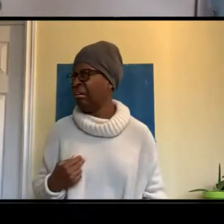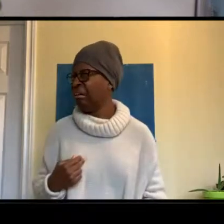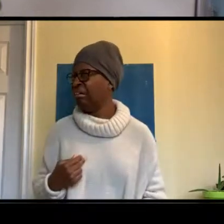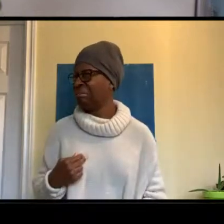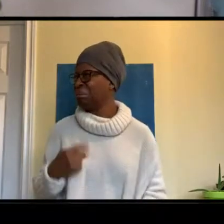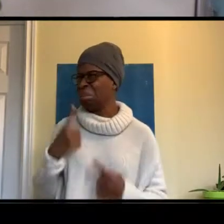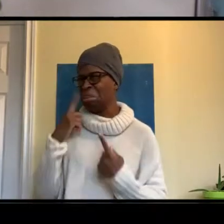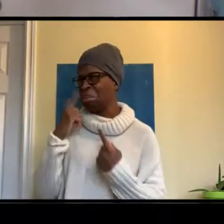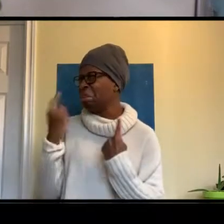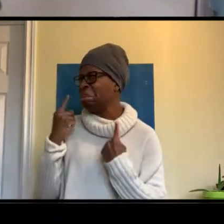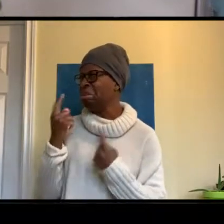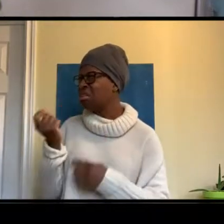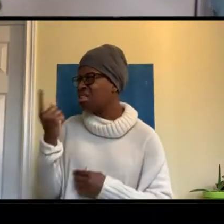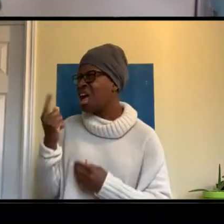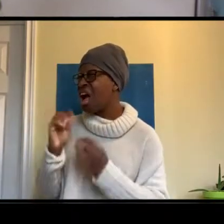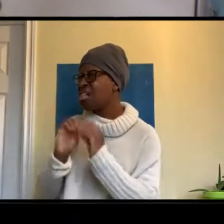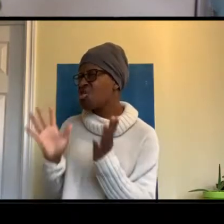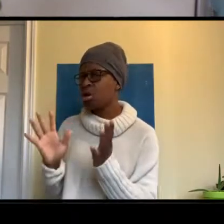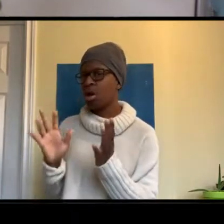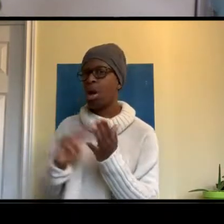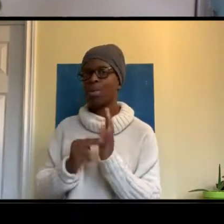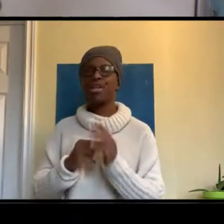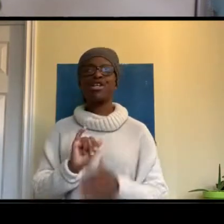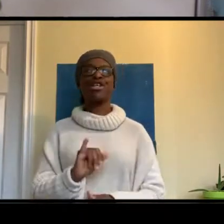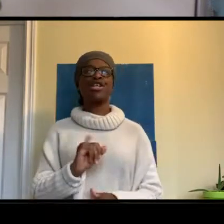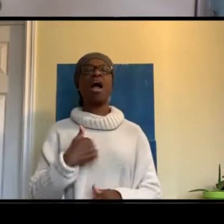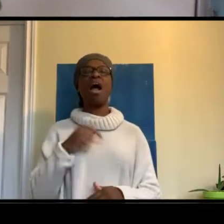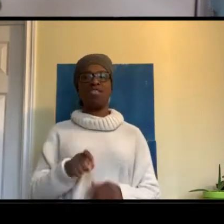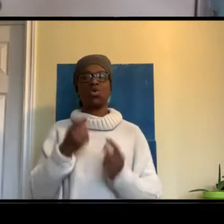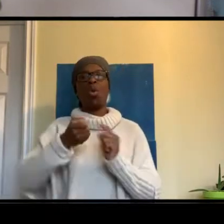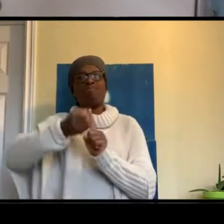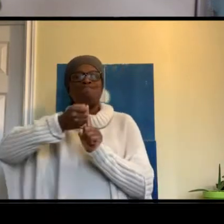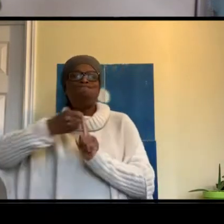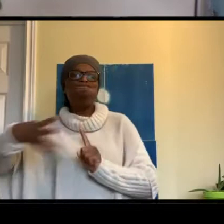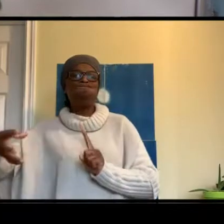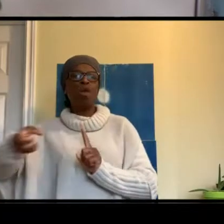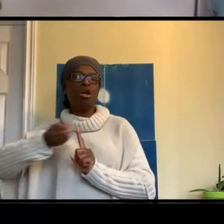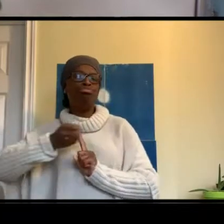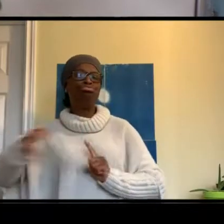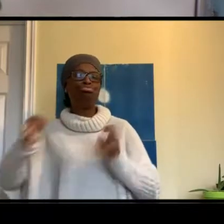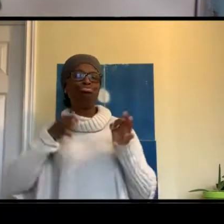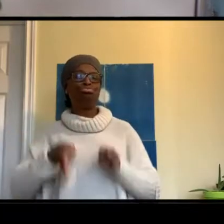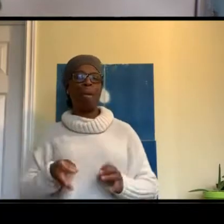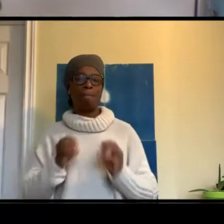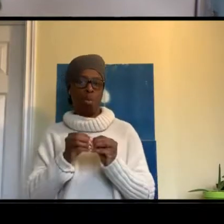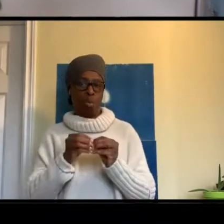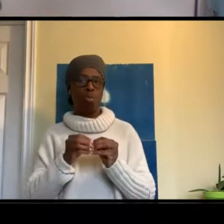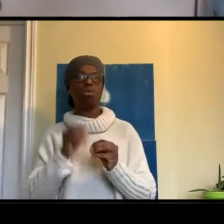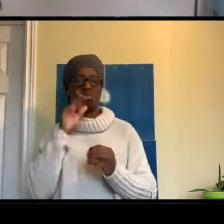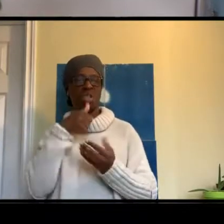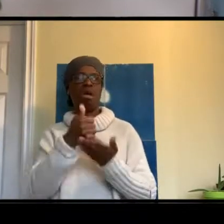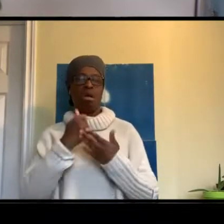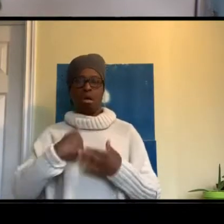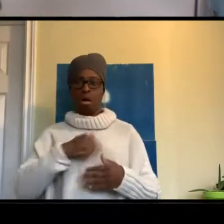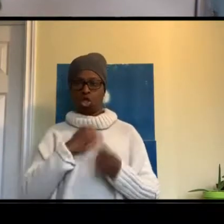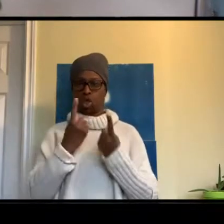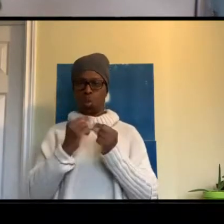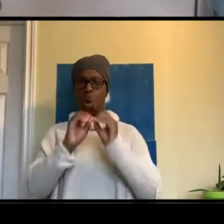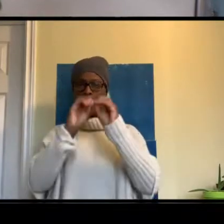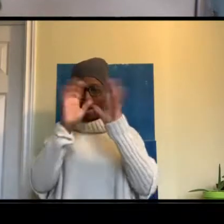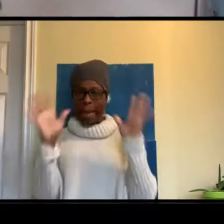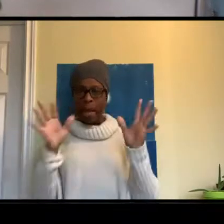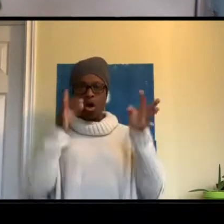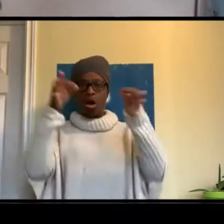might be using to the readers. It helps you to really in plain language describe